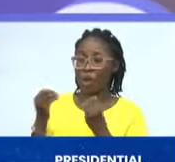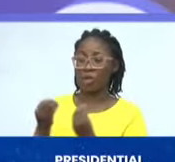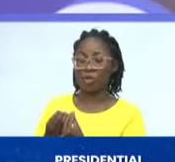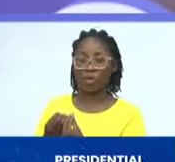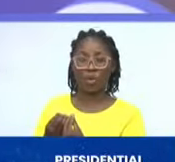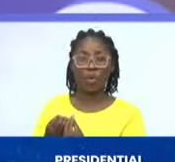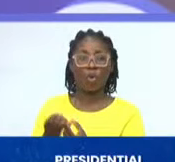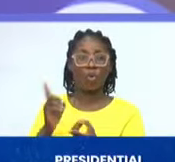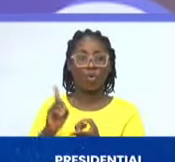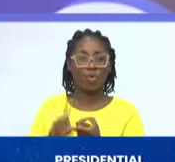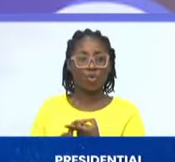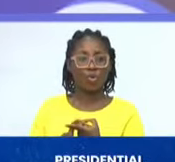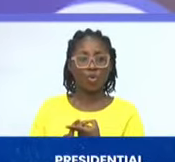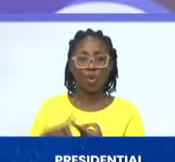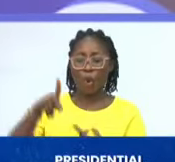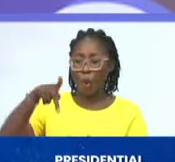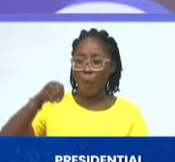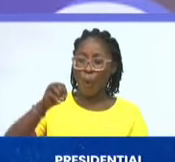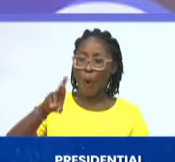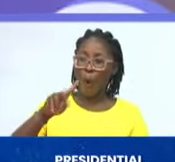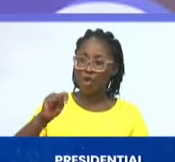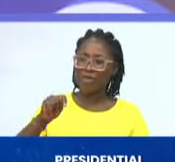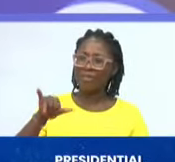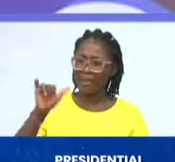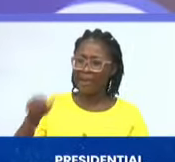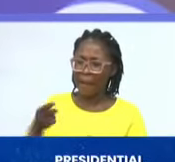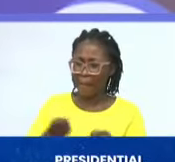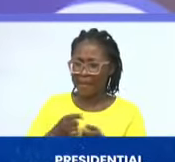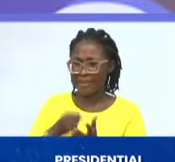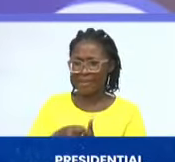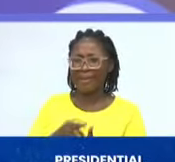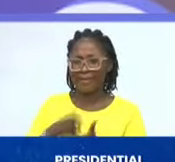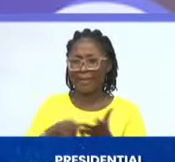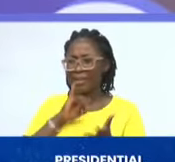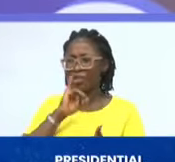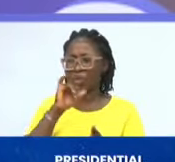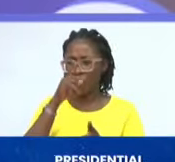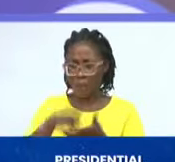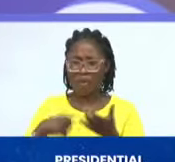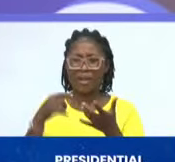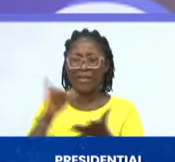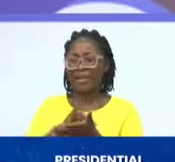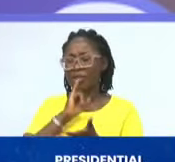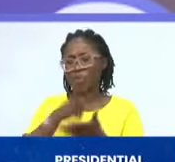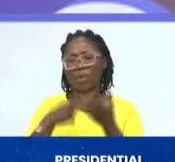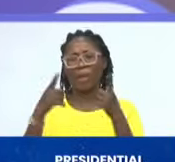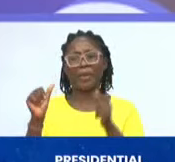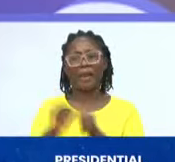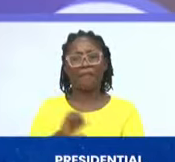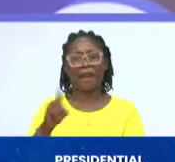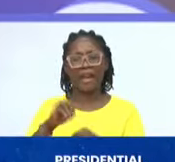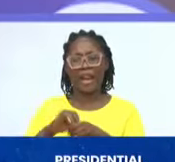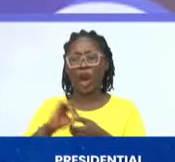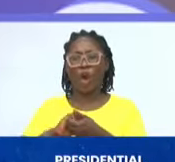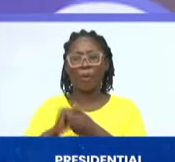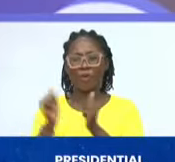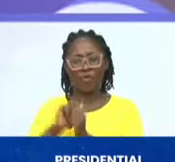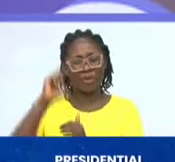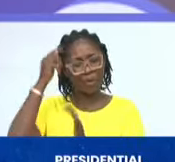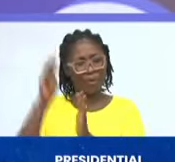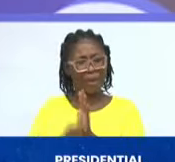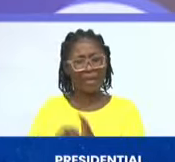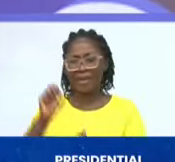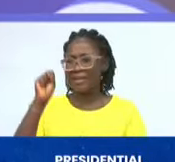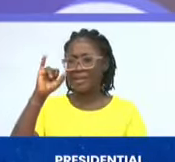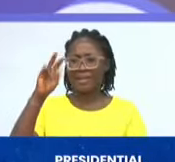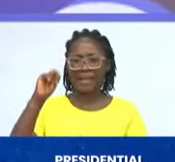to build ports and manage it. That's what is happening everywhere in collaboration with the government. Mm-hmm. Singapore lives only off